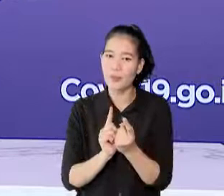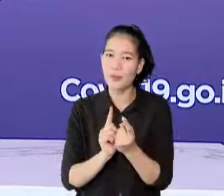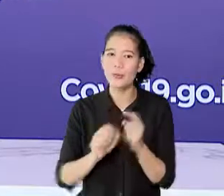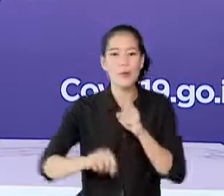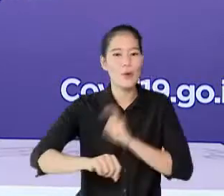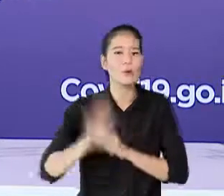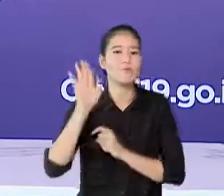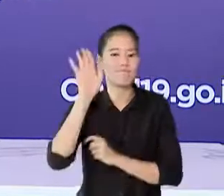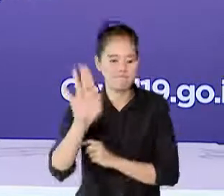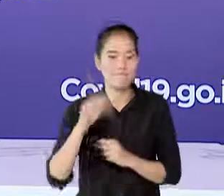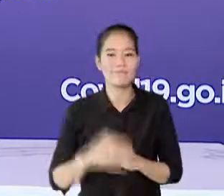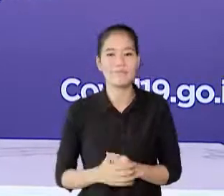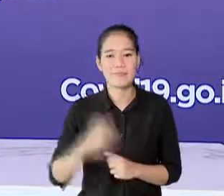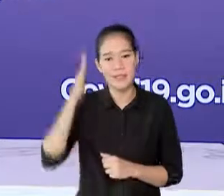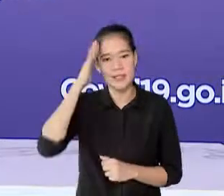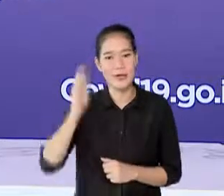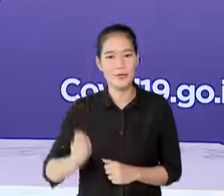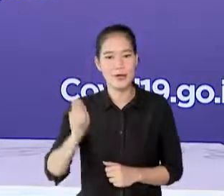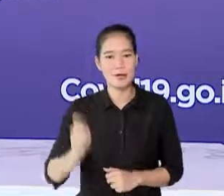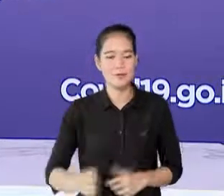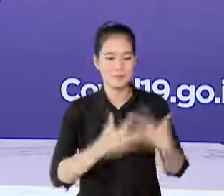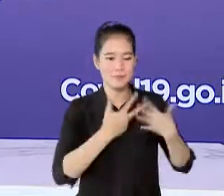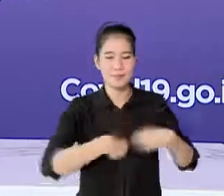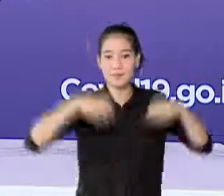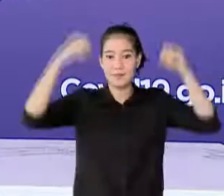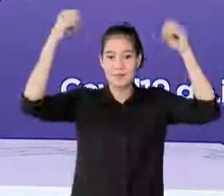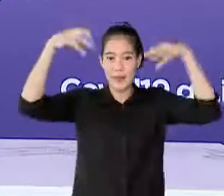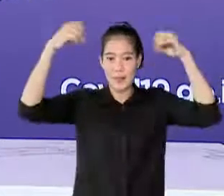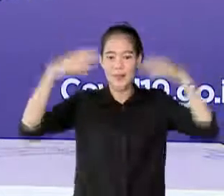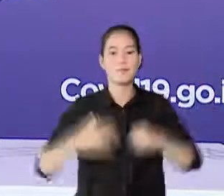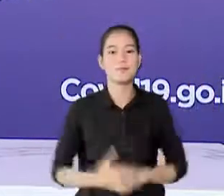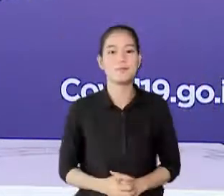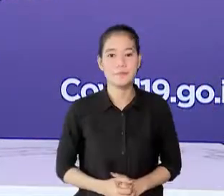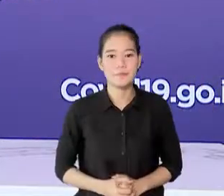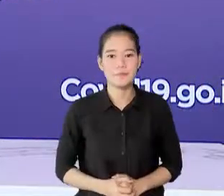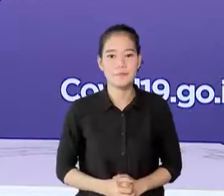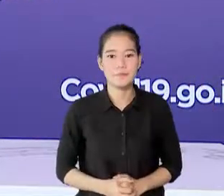much. Wassalamualaikum warahmatullahi wabarakatuh.